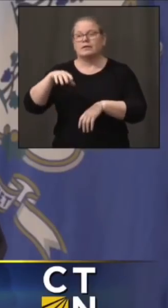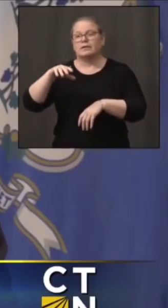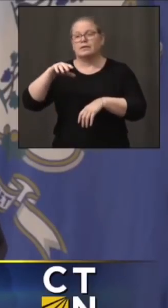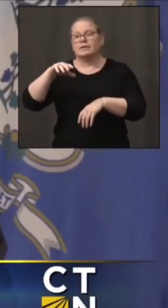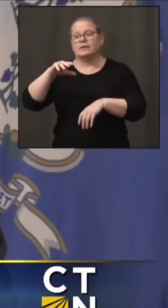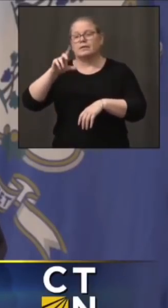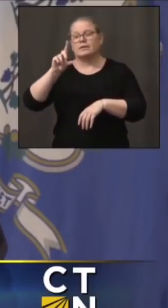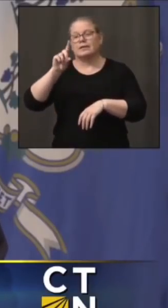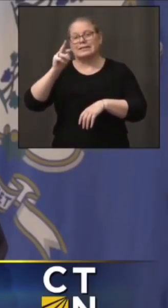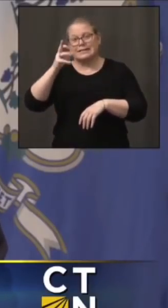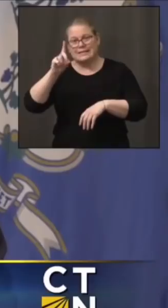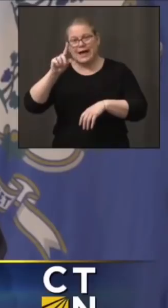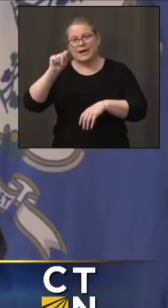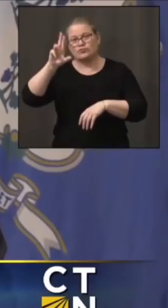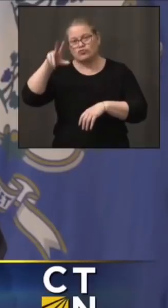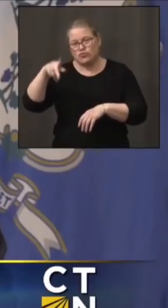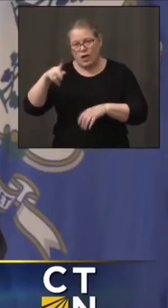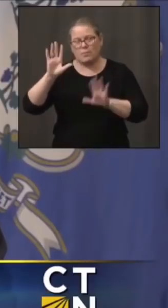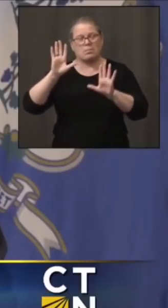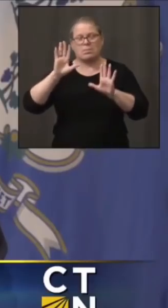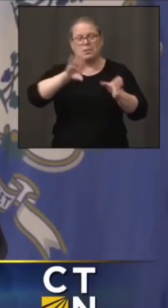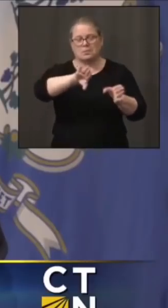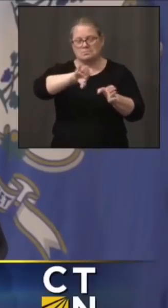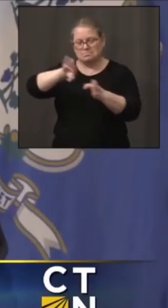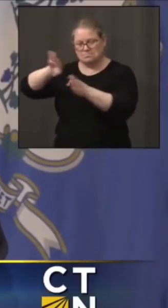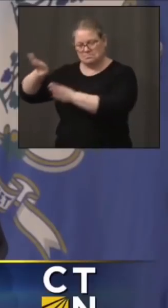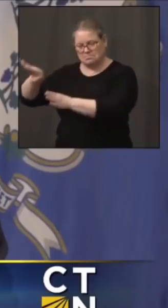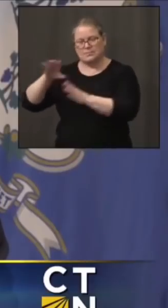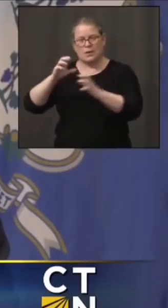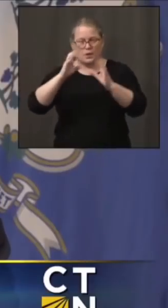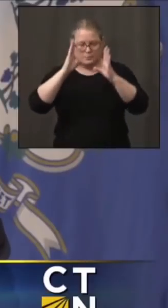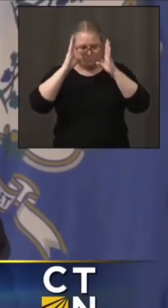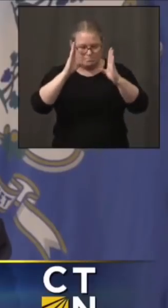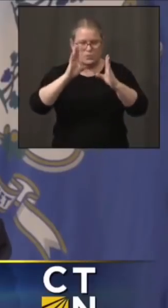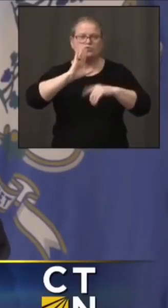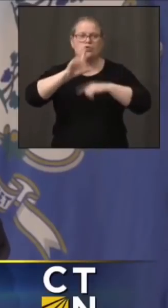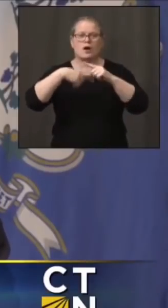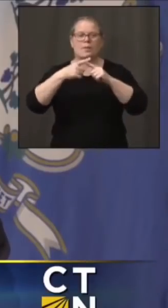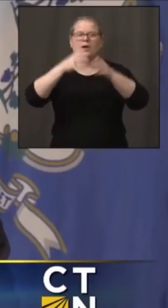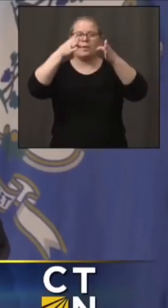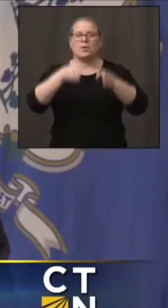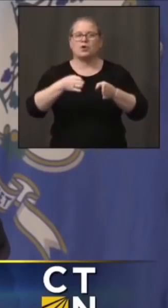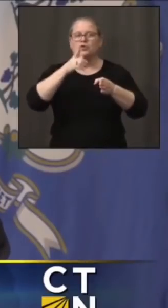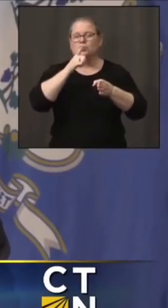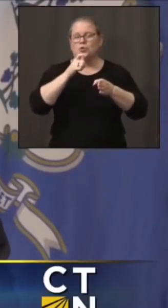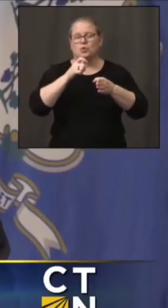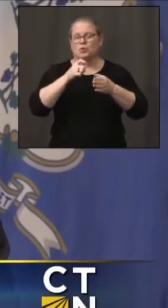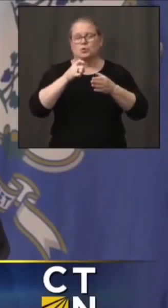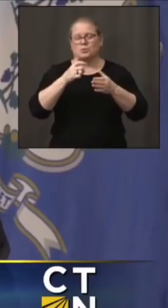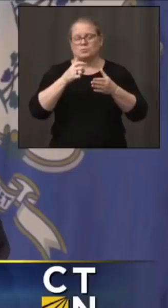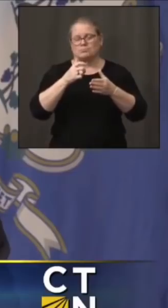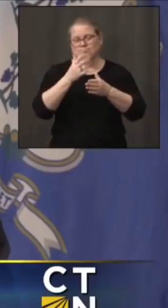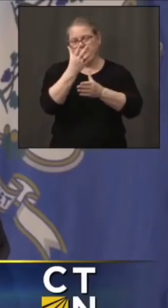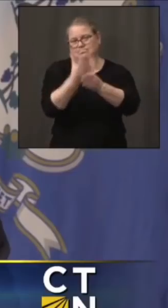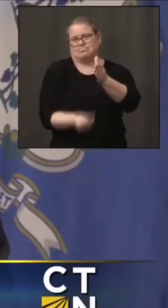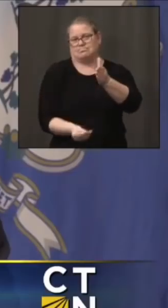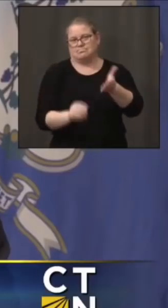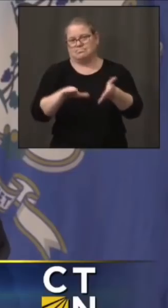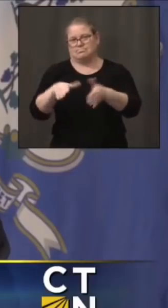about somebody who's no longer with us. Do you have that graphic?